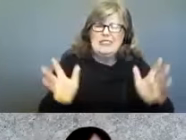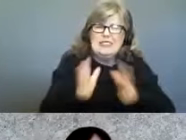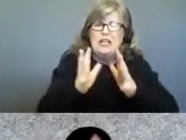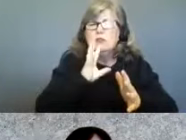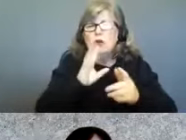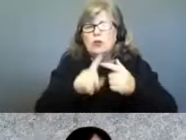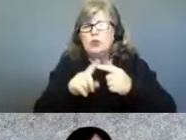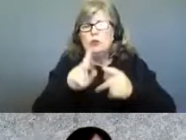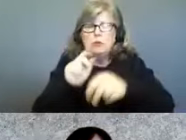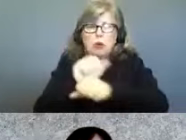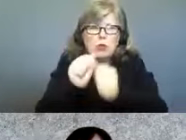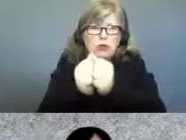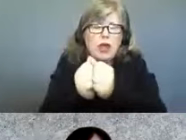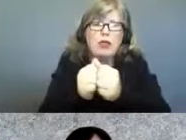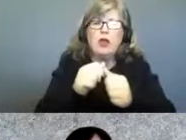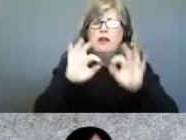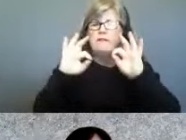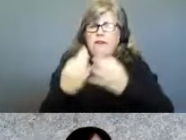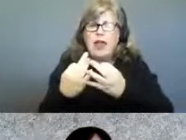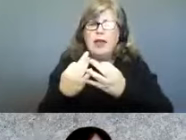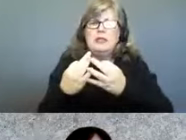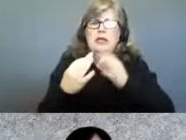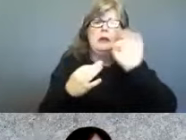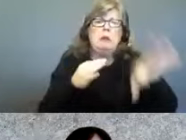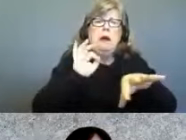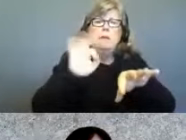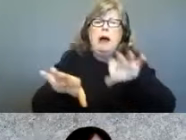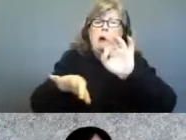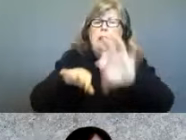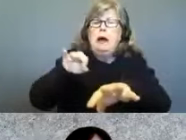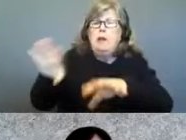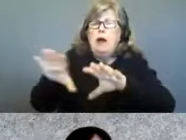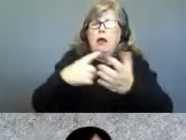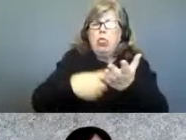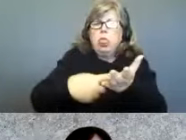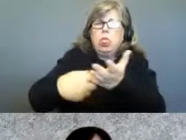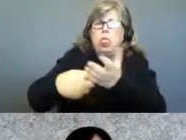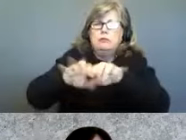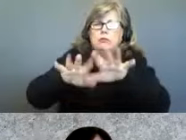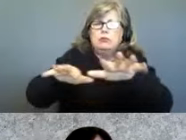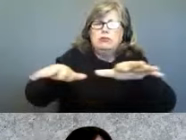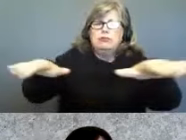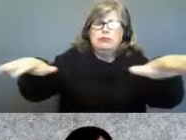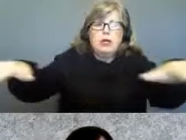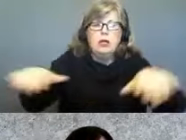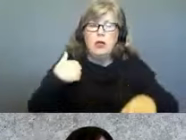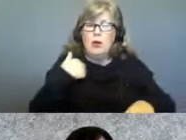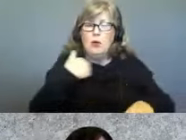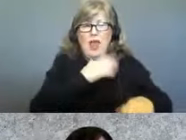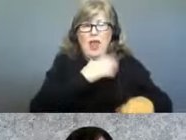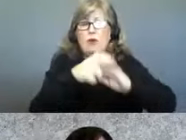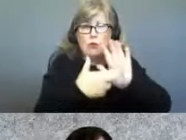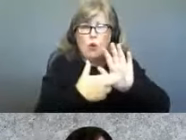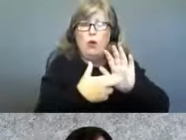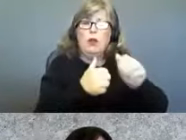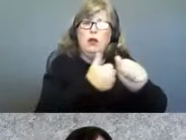family, start the conversation and moving this agenda forward. We all have a role to play in the prevention of abuse and to protect the rights of